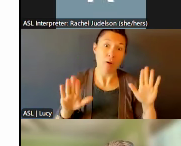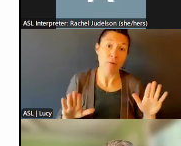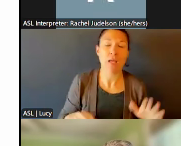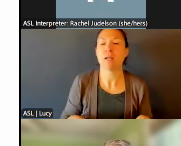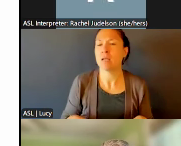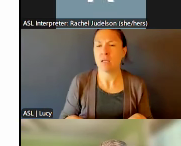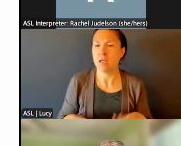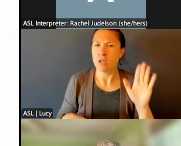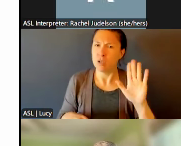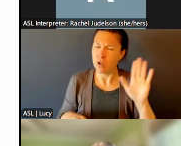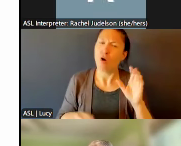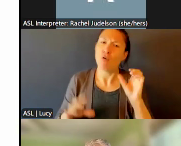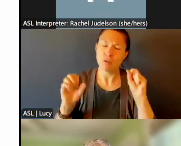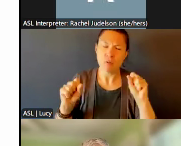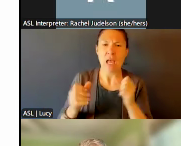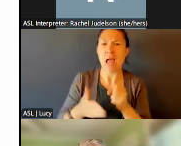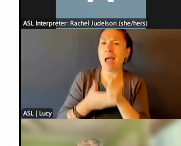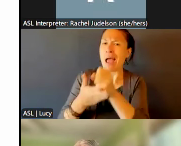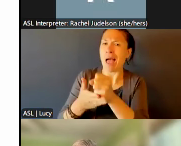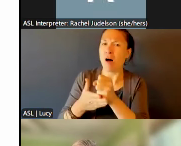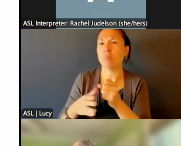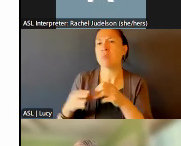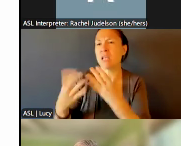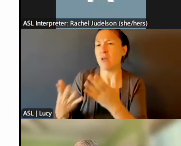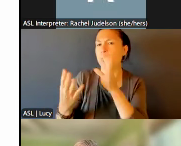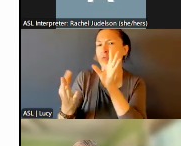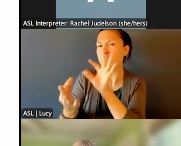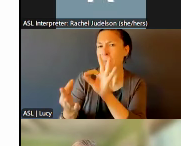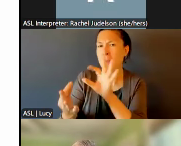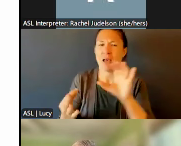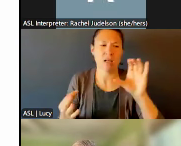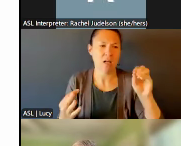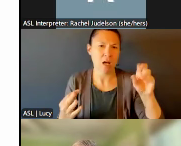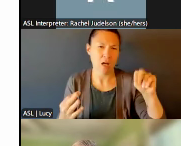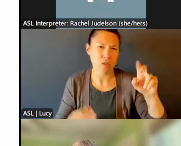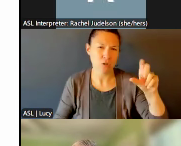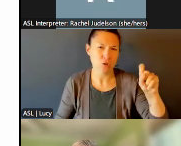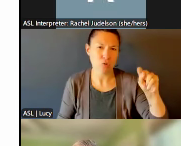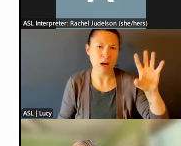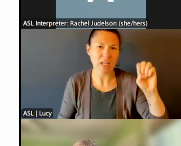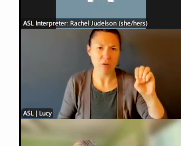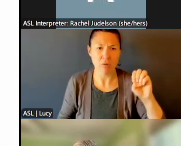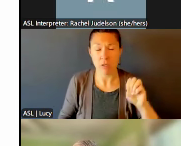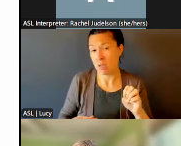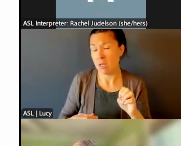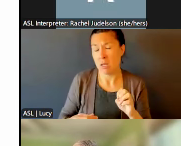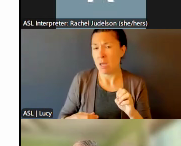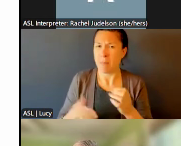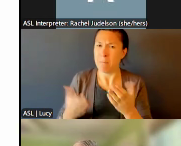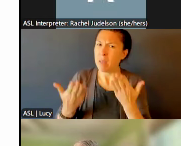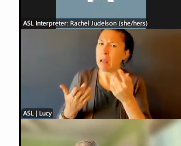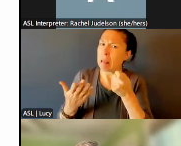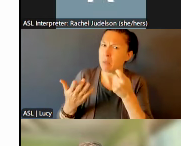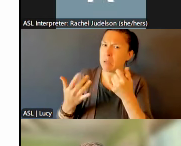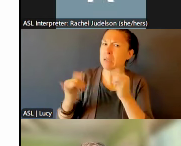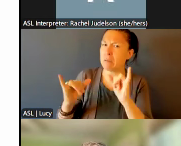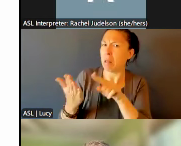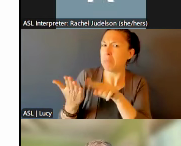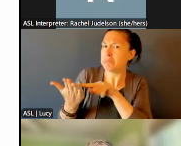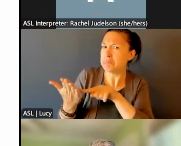So we're going to see an example at the end of a sample abstract, which is a fictitious abstract that is rejected. We'll see